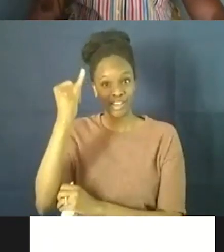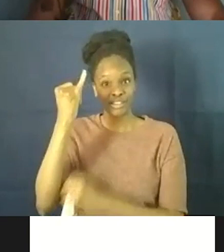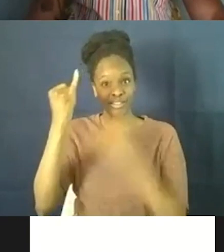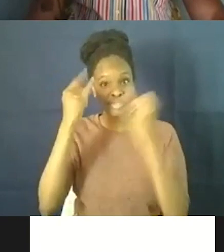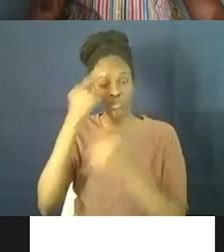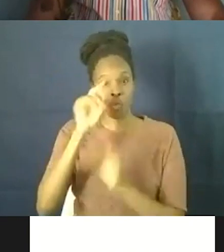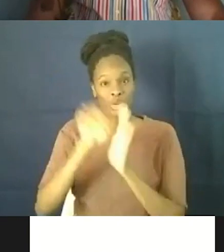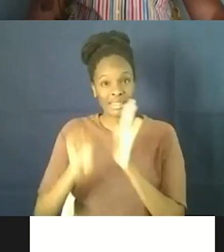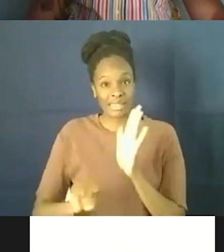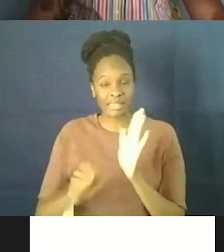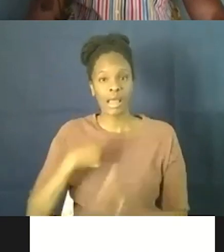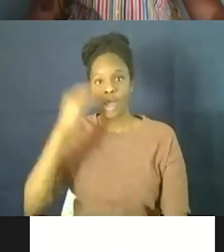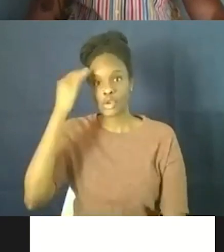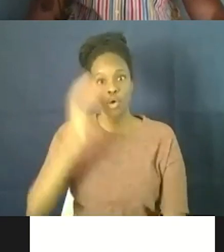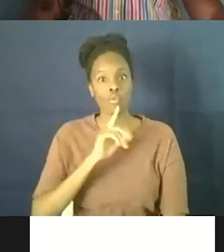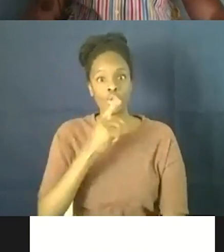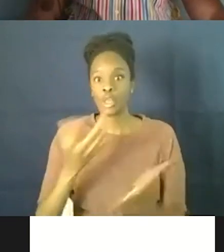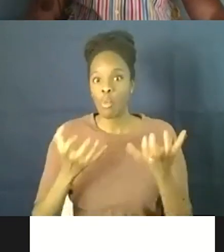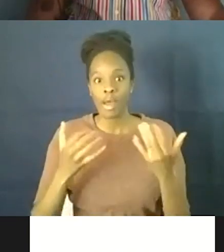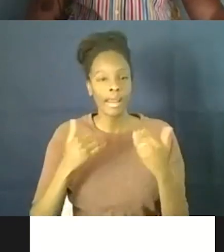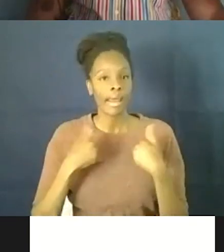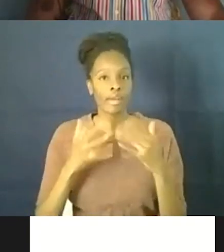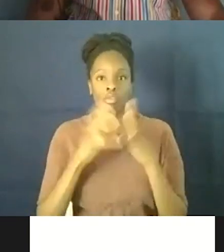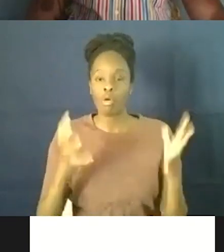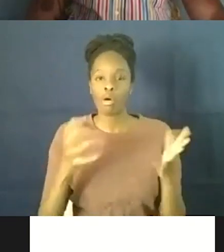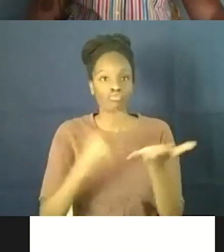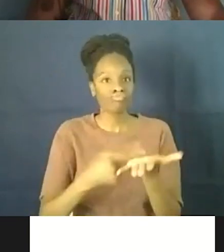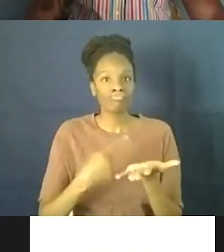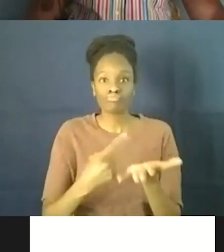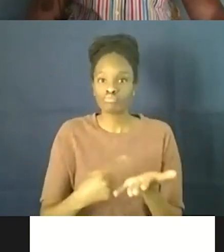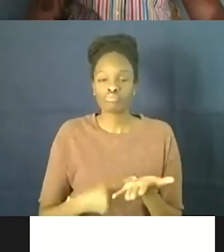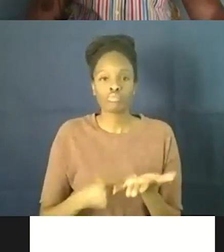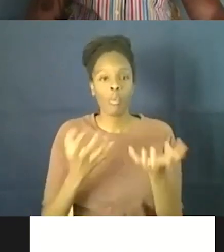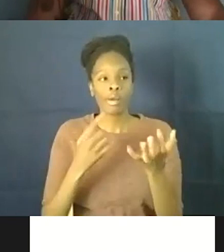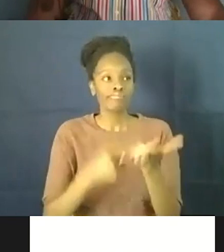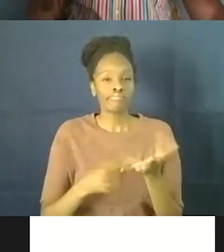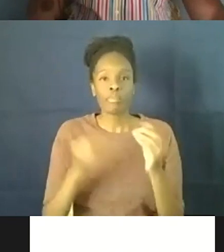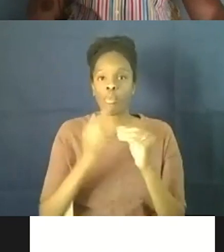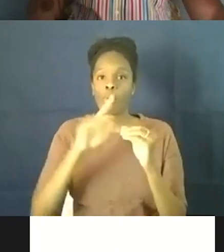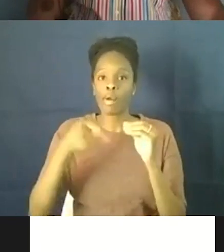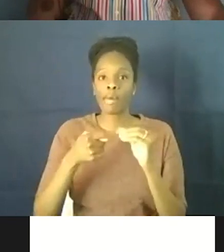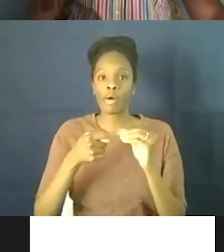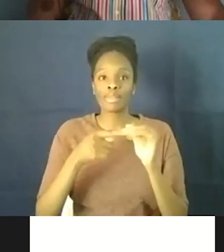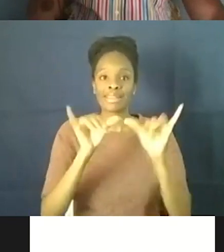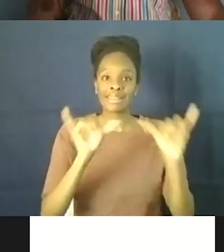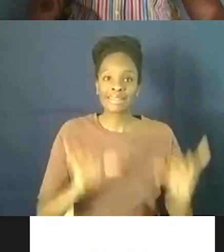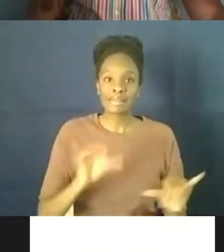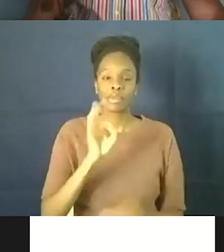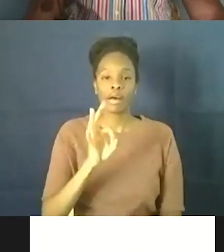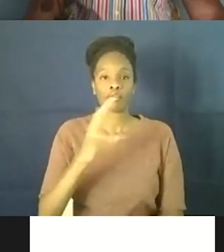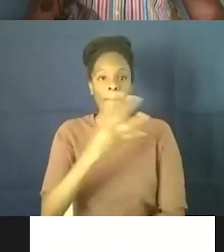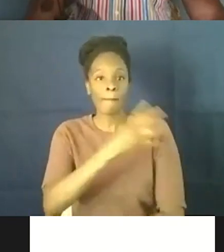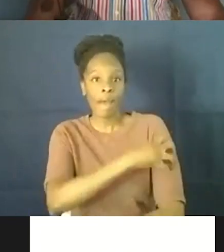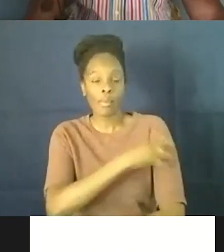like, we really wanted, there was a lot of talk that we wanted to talk more about sort of systems of power, capitalism.